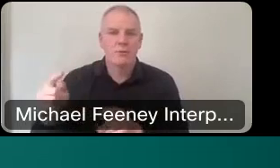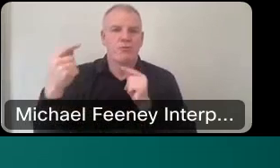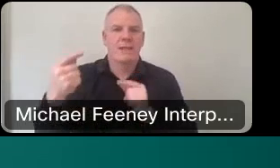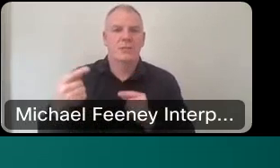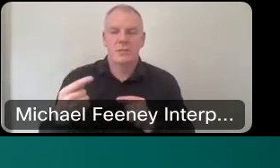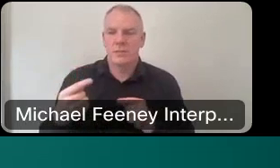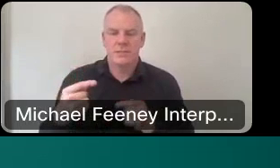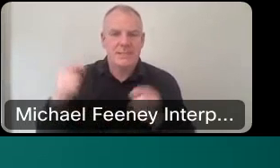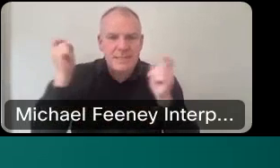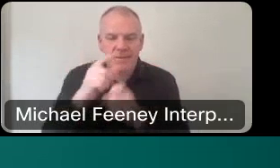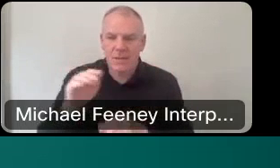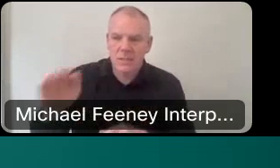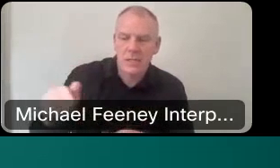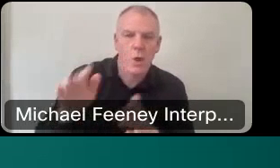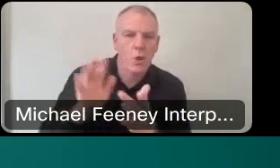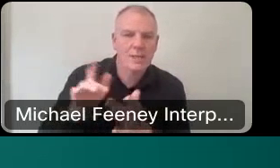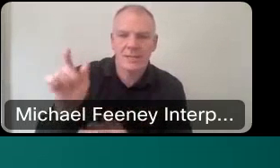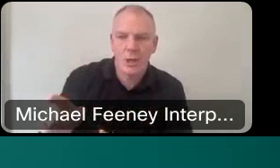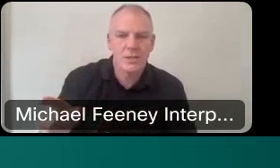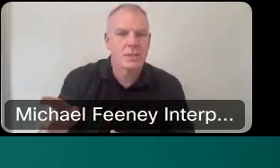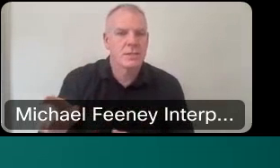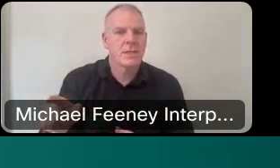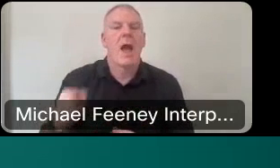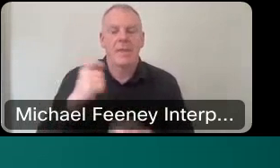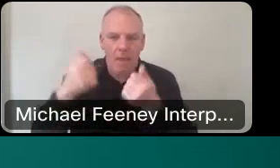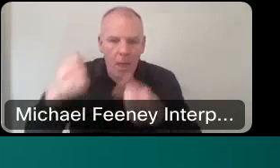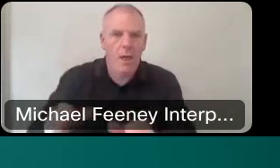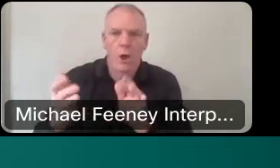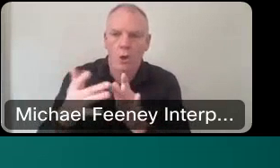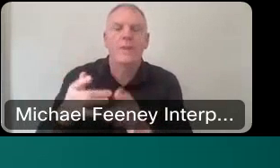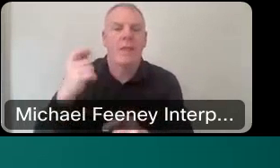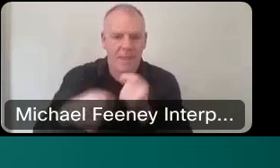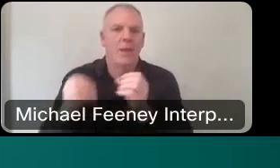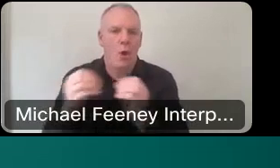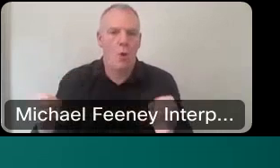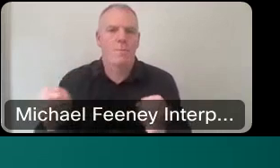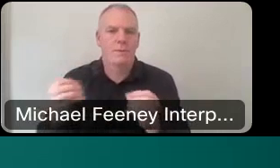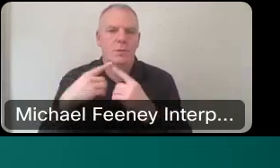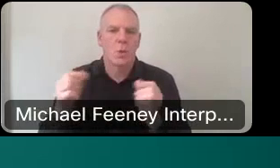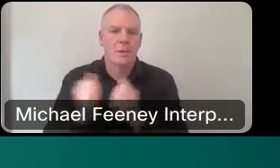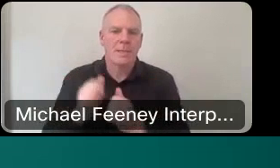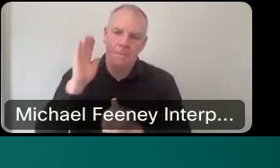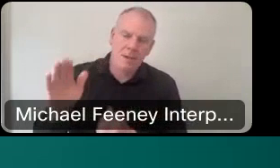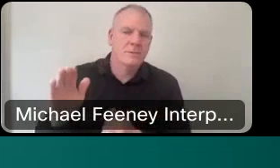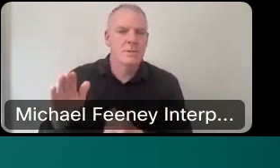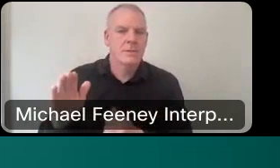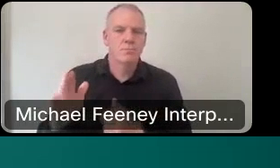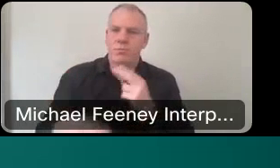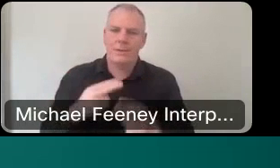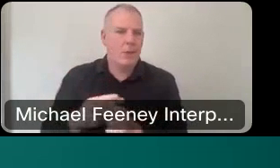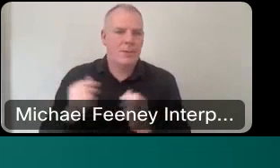contact the patient or relevant person and contacts later established. If you don't have that Part 5 review meeting, it is an